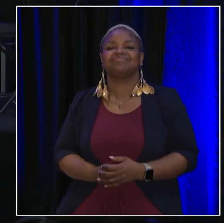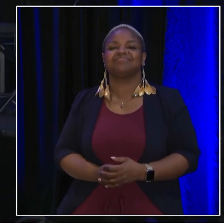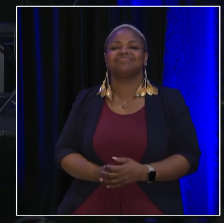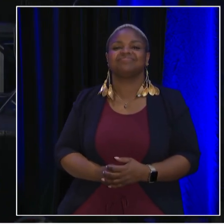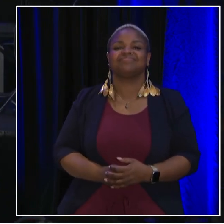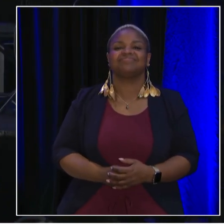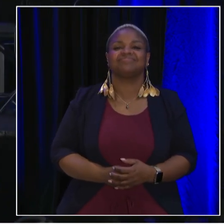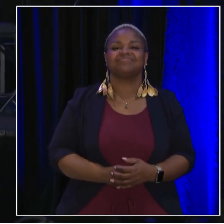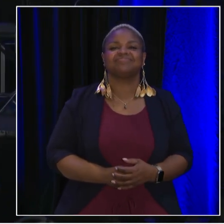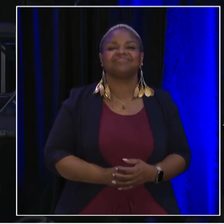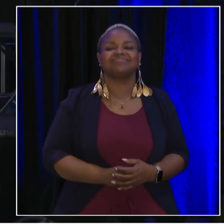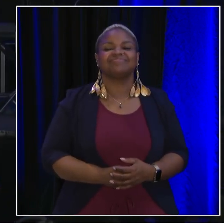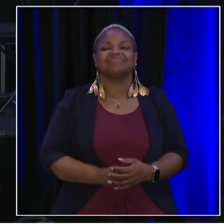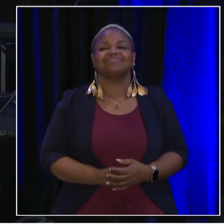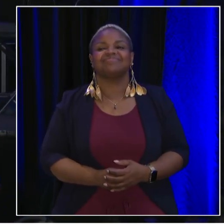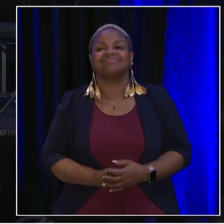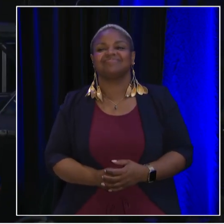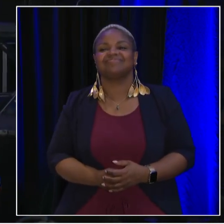I'ma get busy.